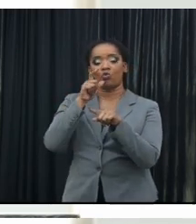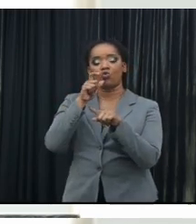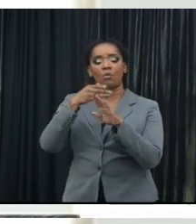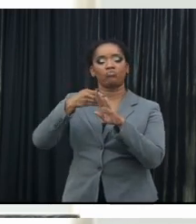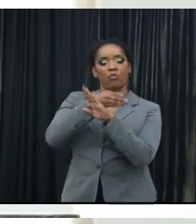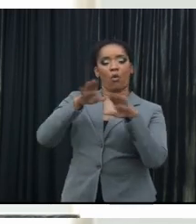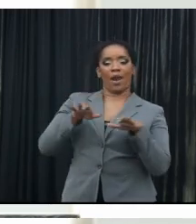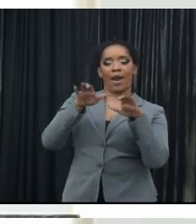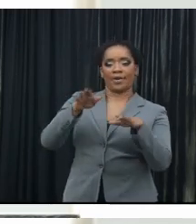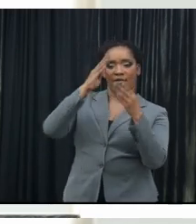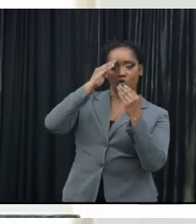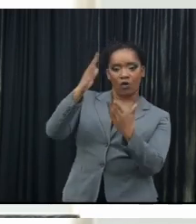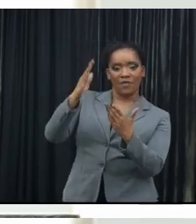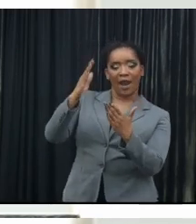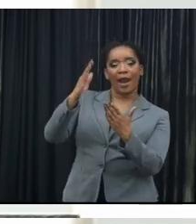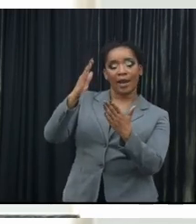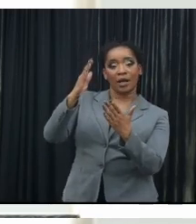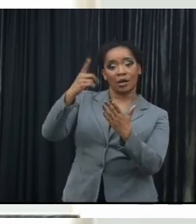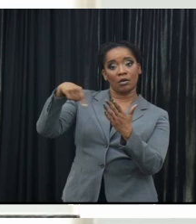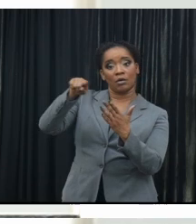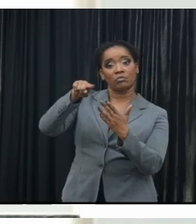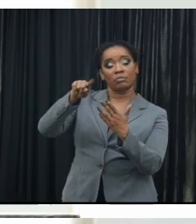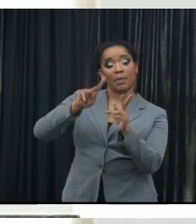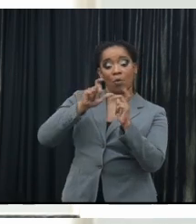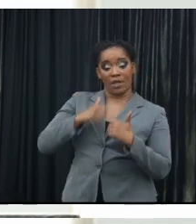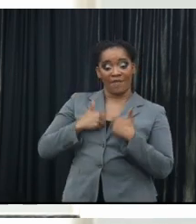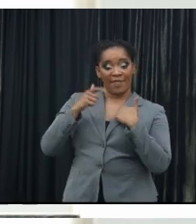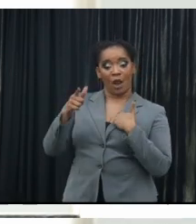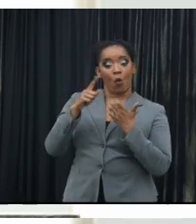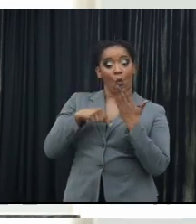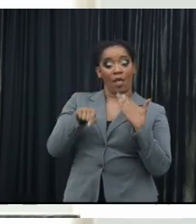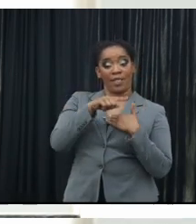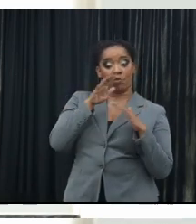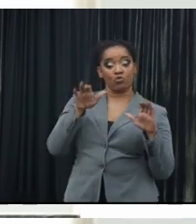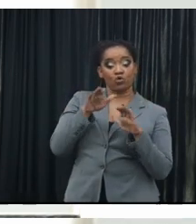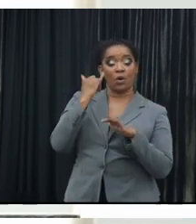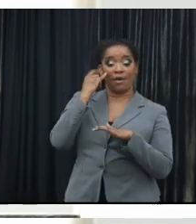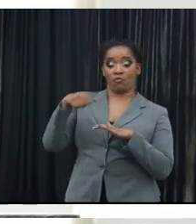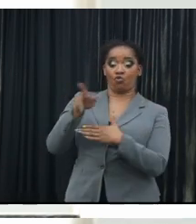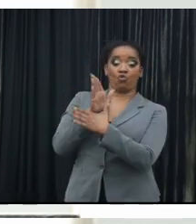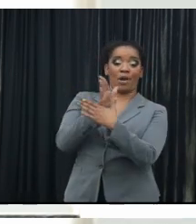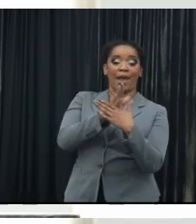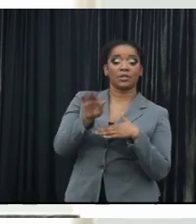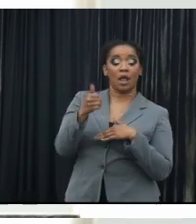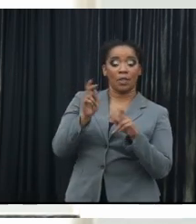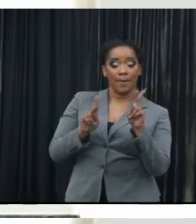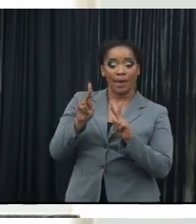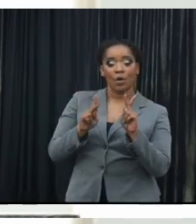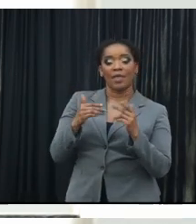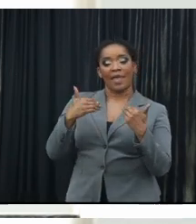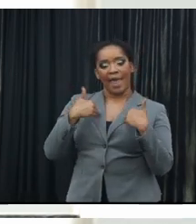residents about how harassment will be handled, that there is an effective